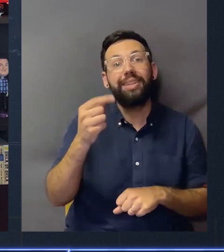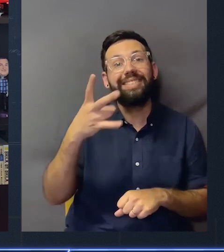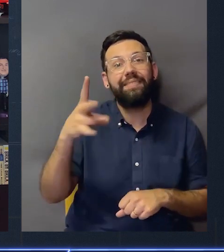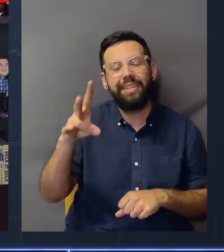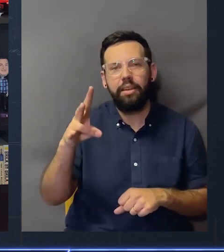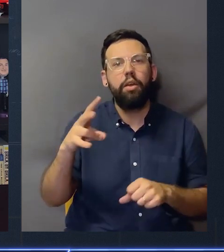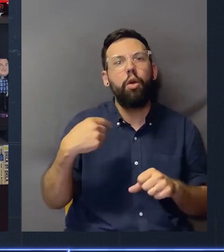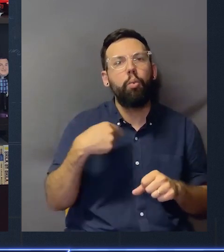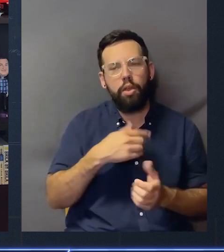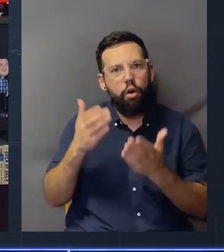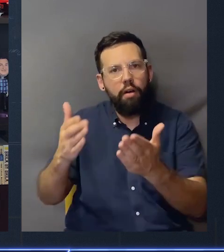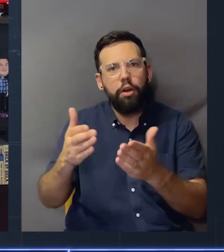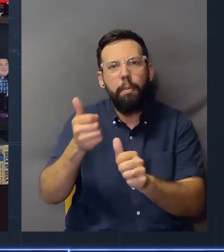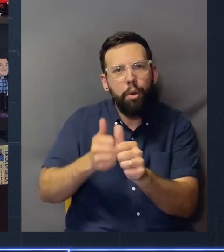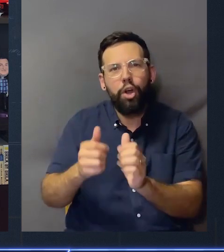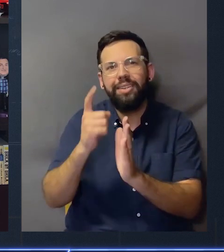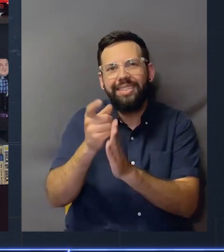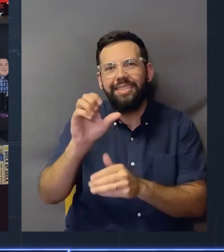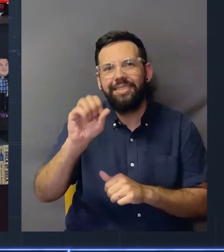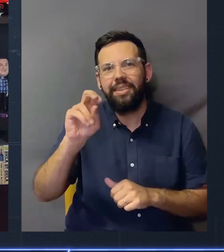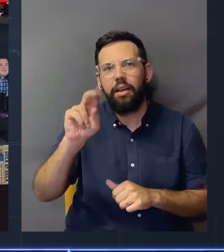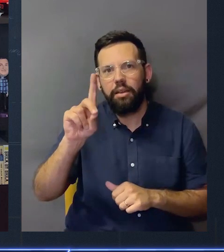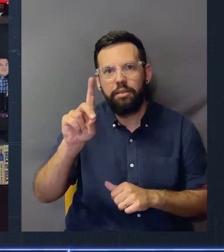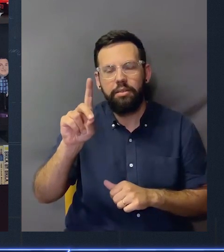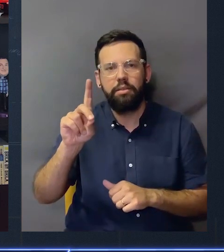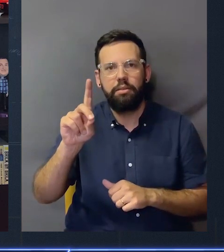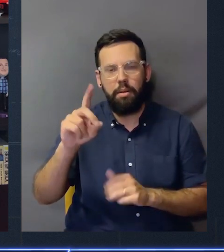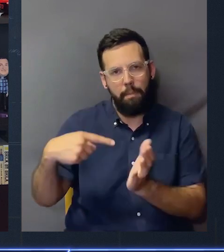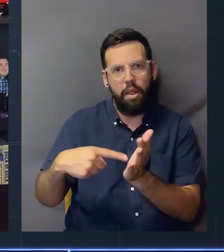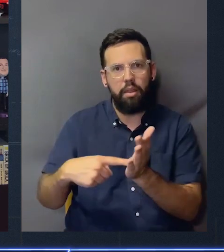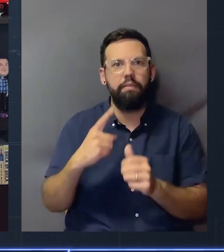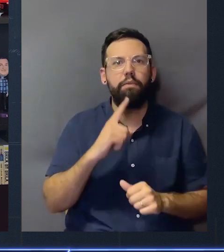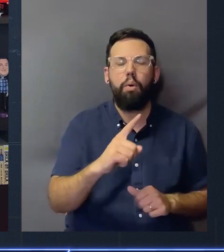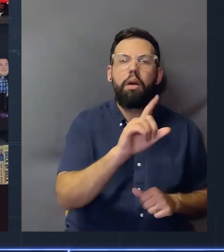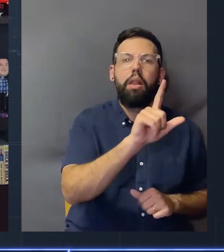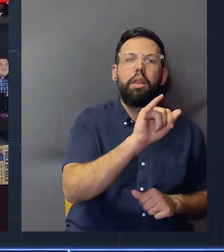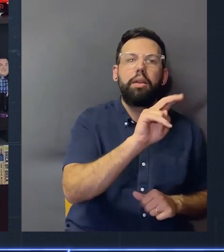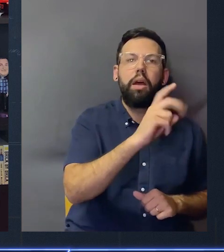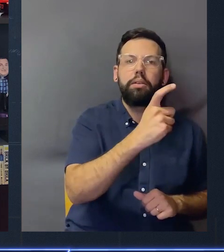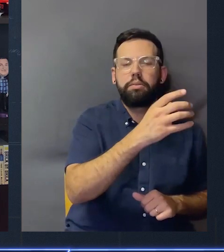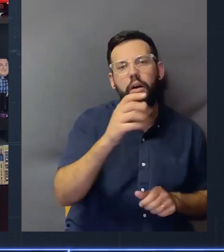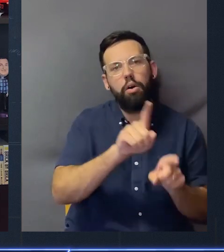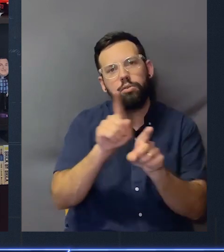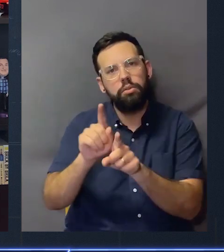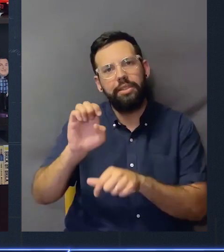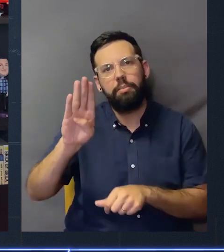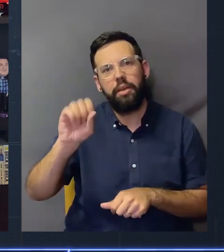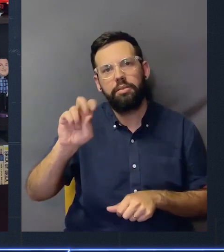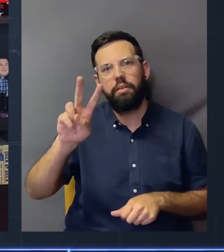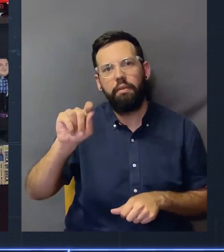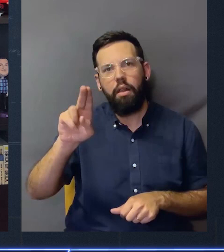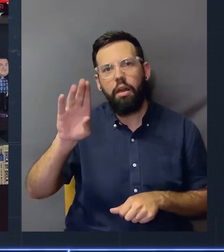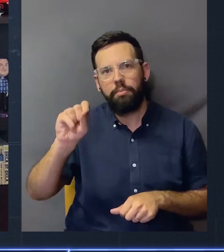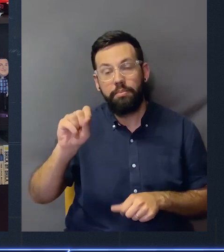using EC2 with Linux and also for your EBS volumes. The big news today, we now have per second billing if you're